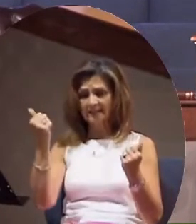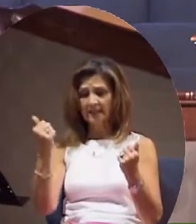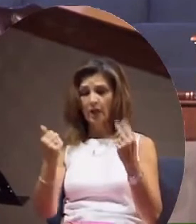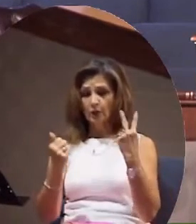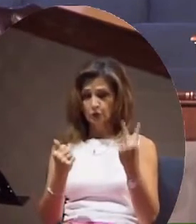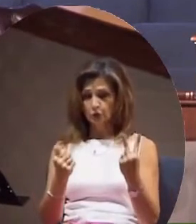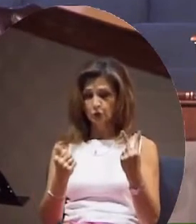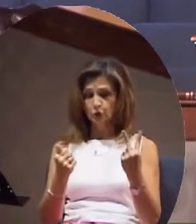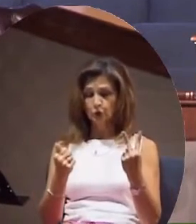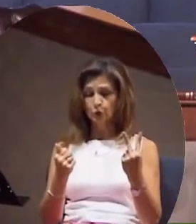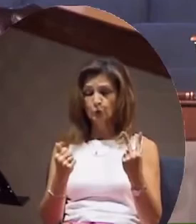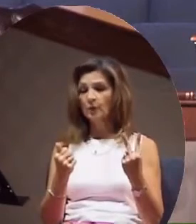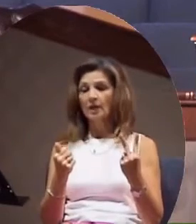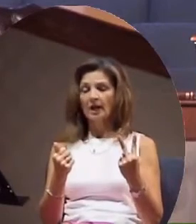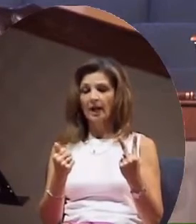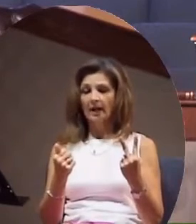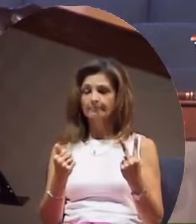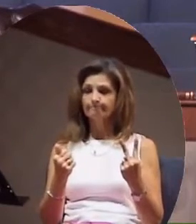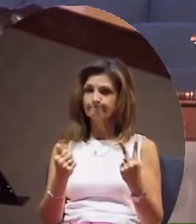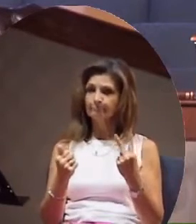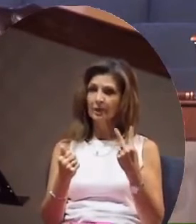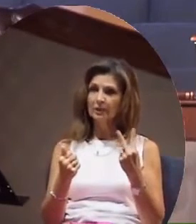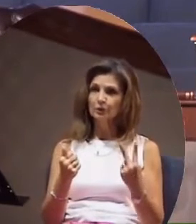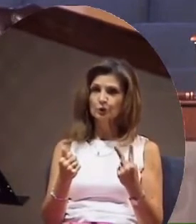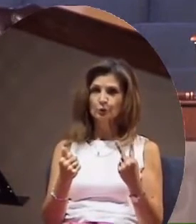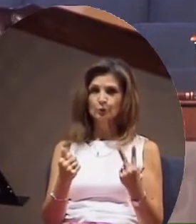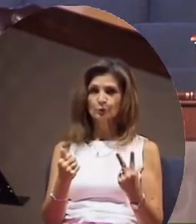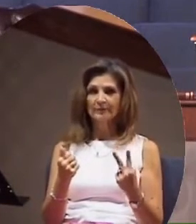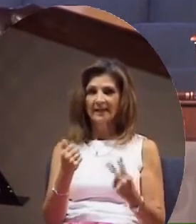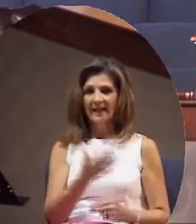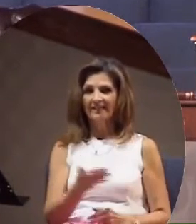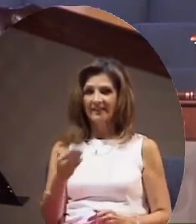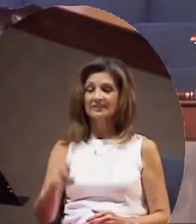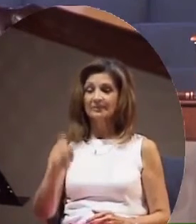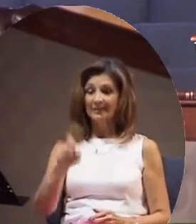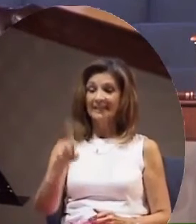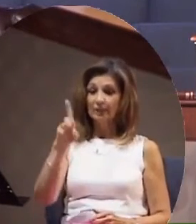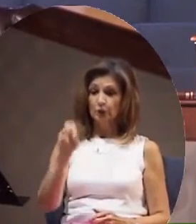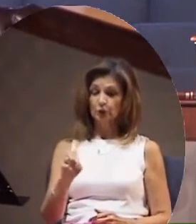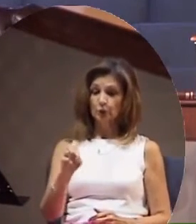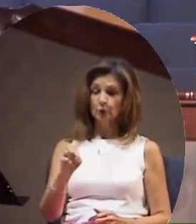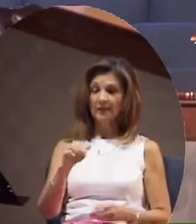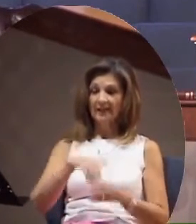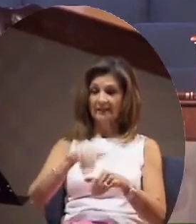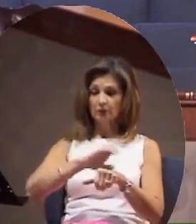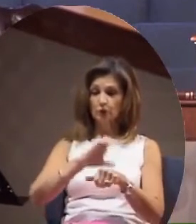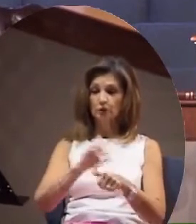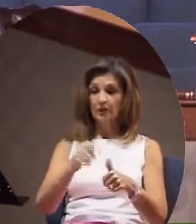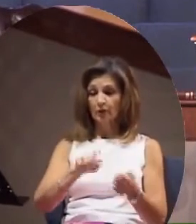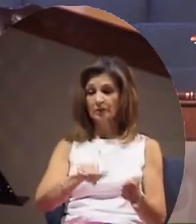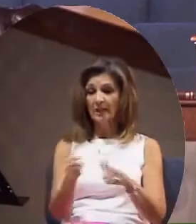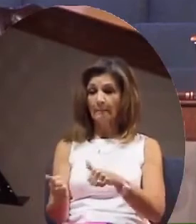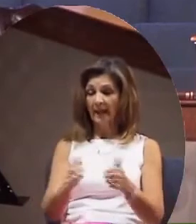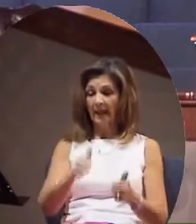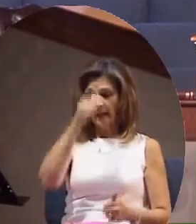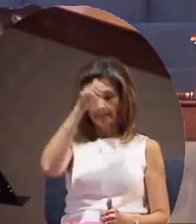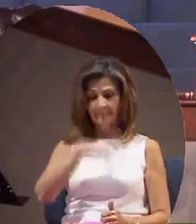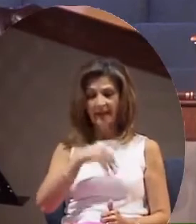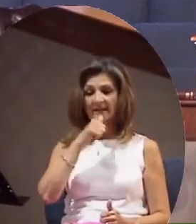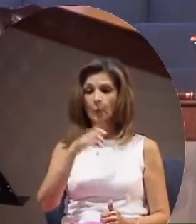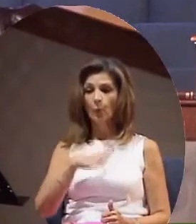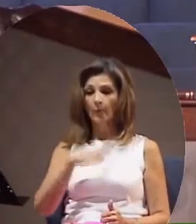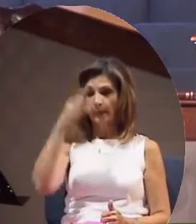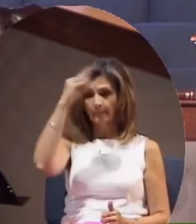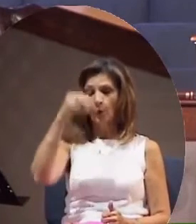two ordinances of the local New Testament church. One of them is baptism. That's where a man, woman, boy, or girl